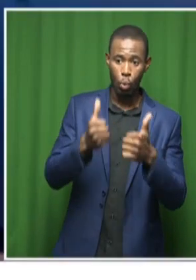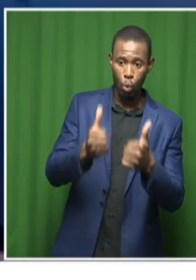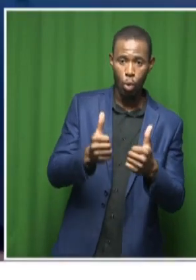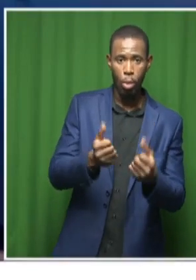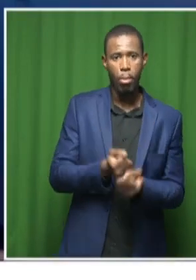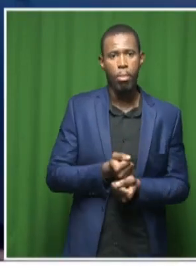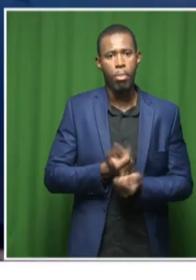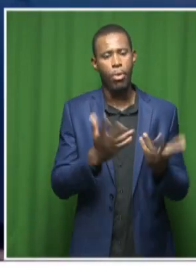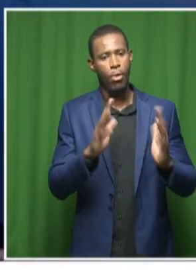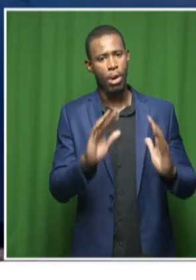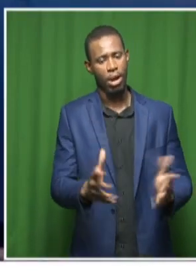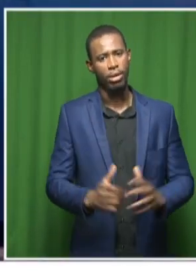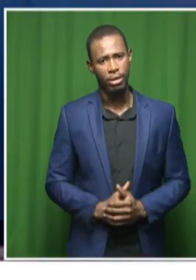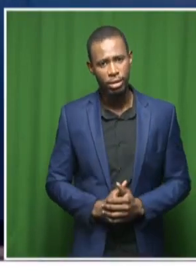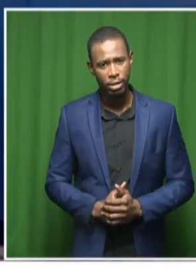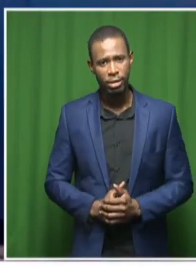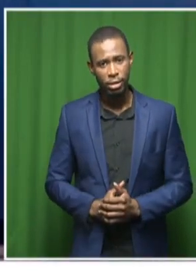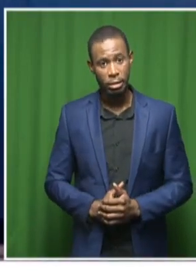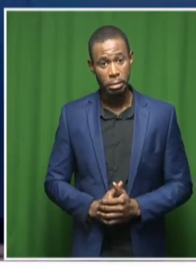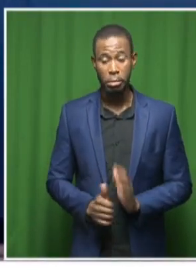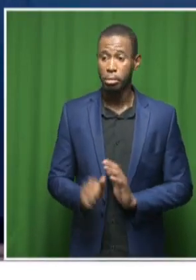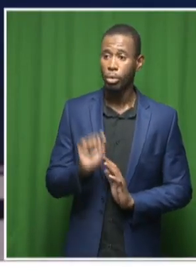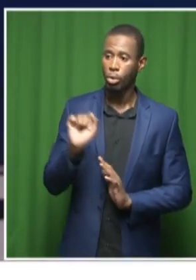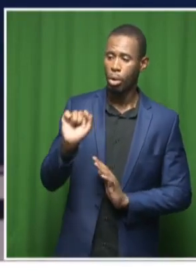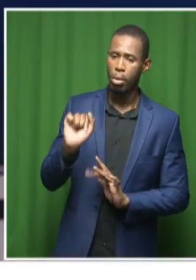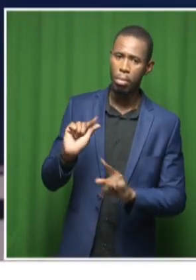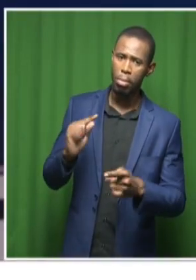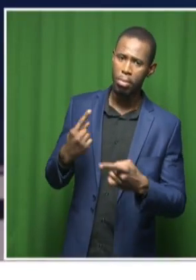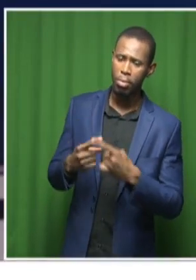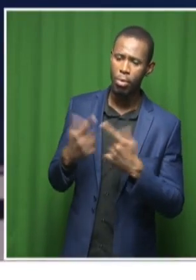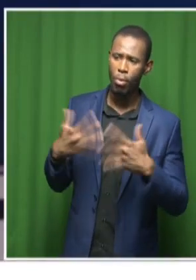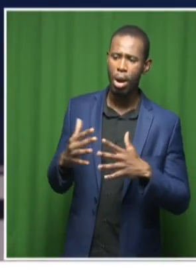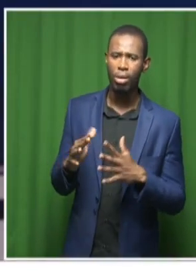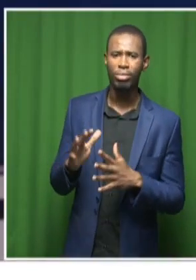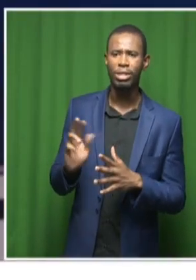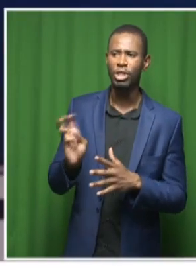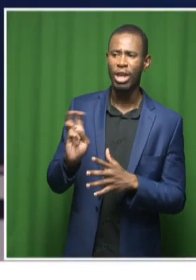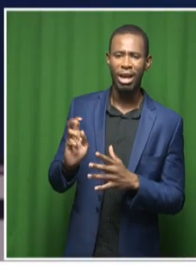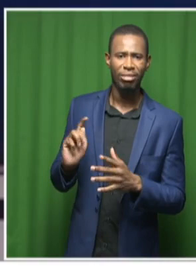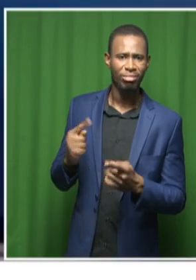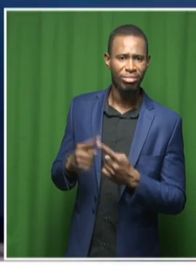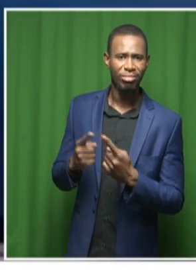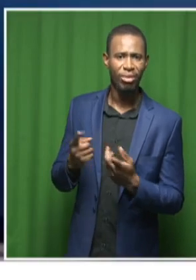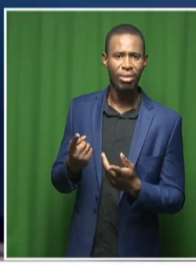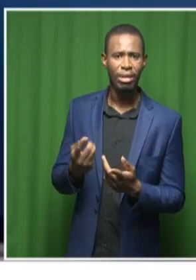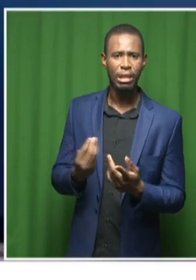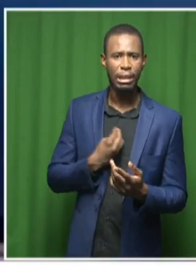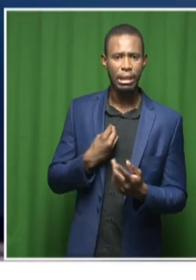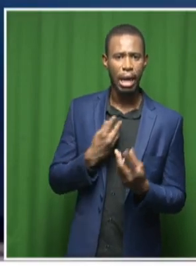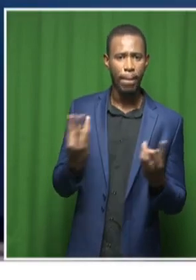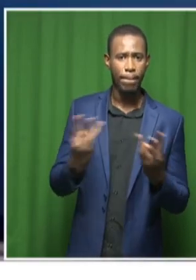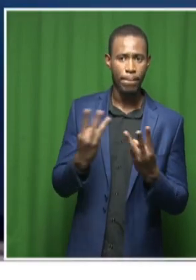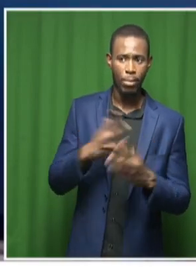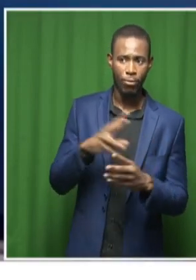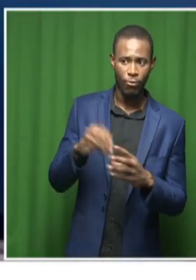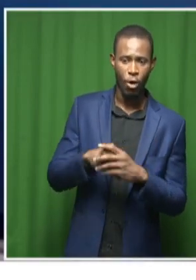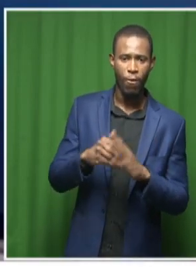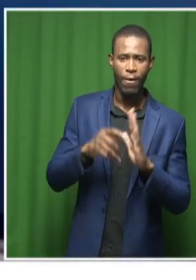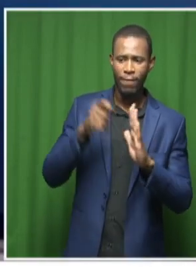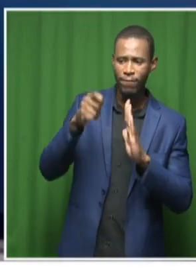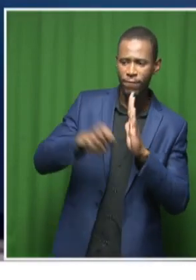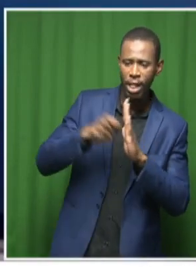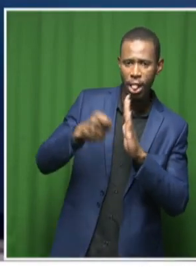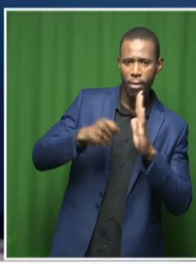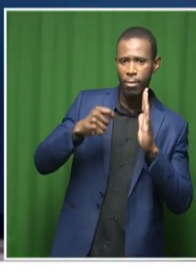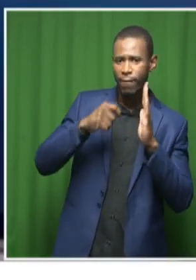How has your journey been? I mean, what's the level of interest that you see in young people venturing into filmmaking, and what would it